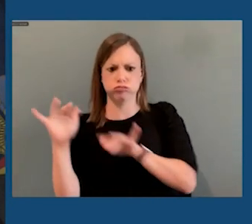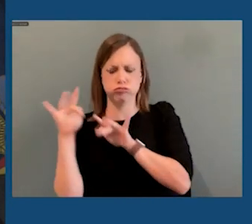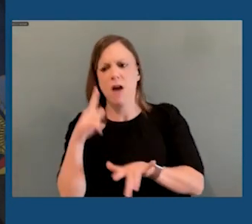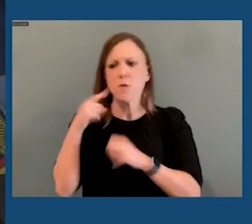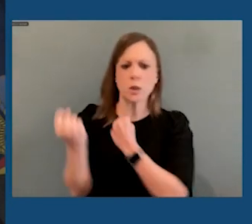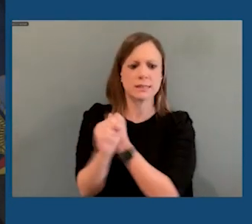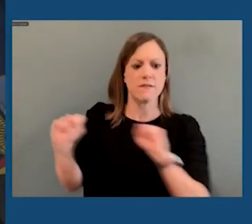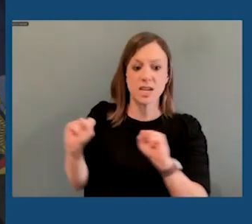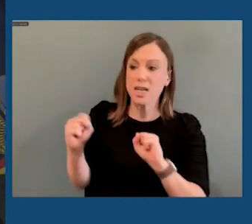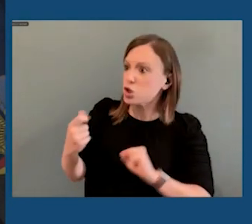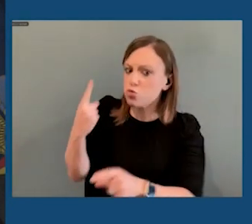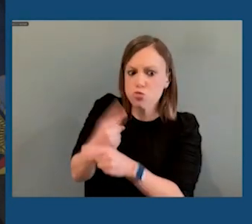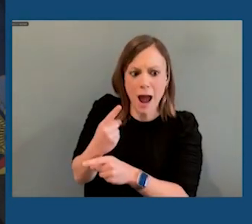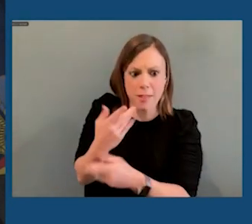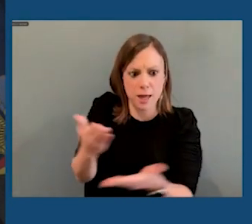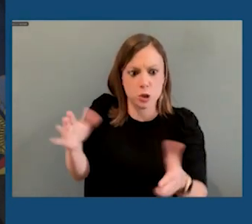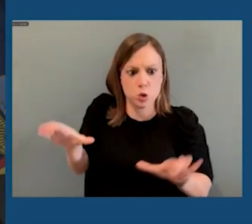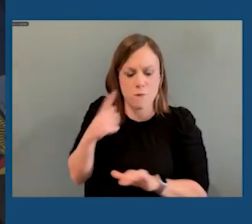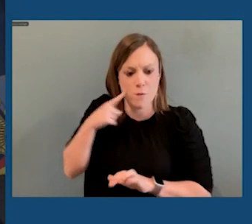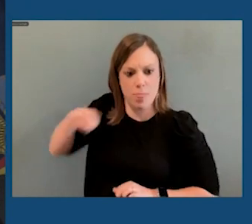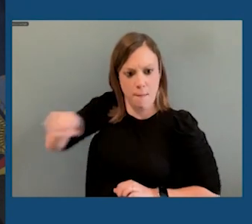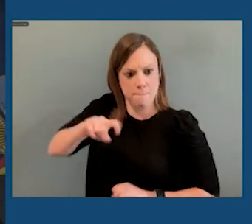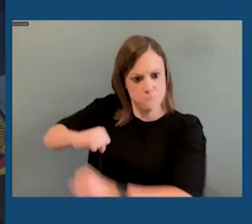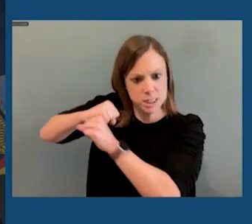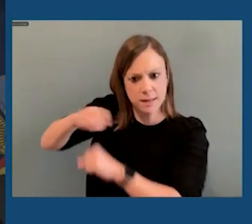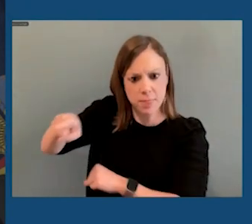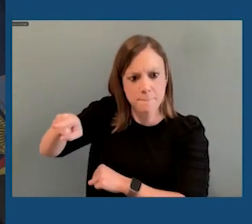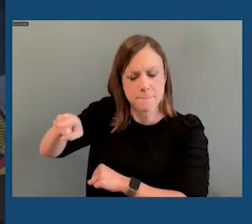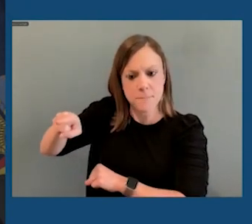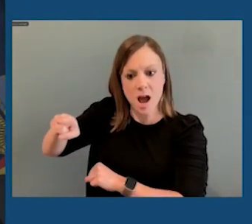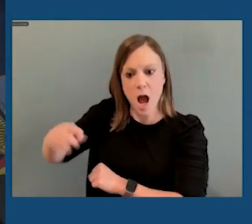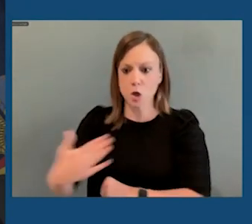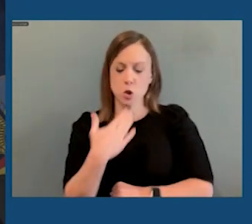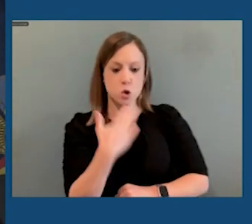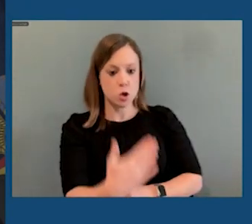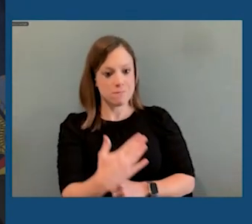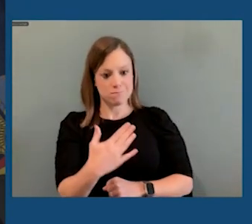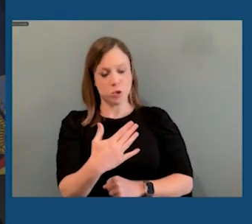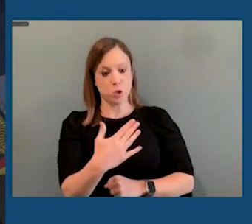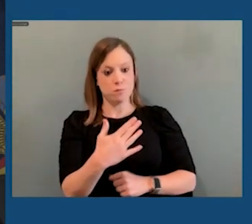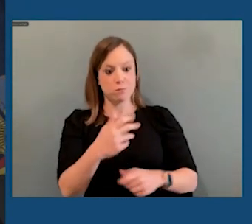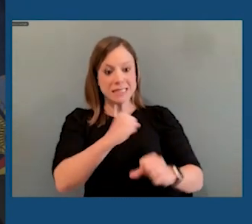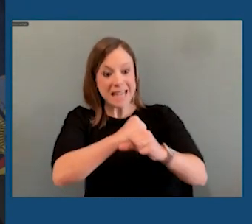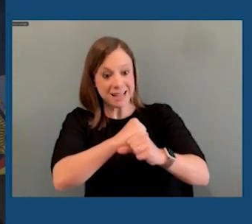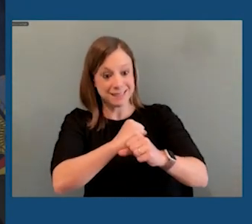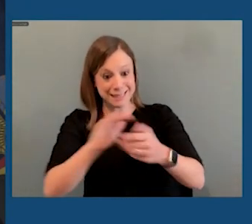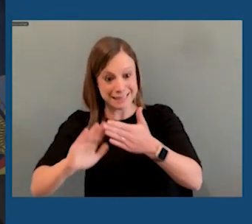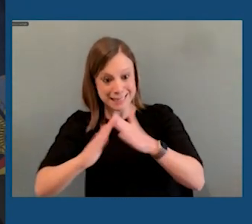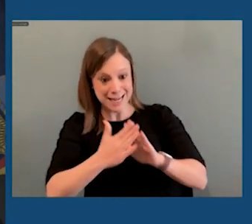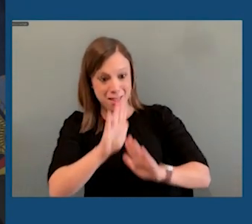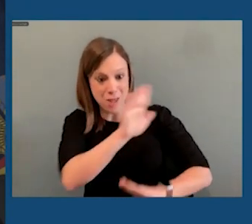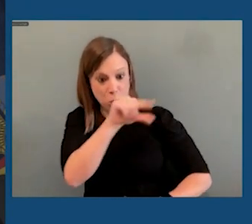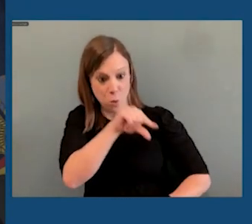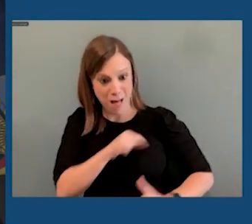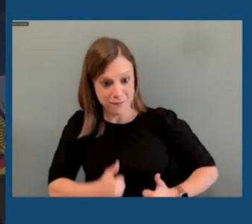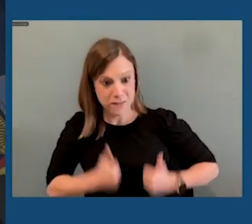migrants, and it's the right thing to do for the city to protect quality of life for its residents. I think